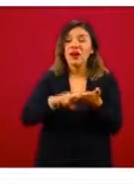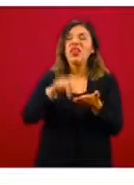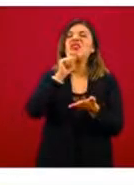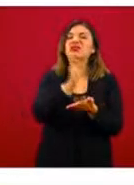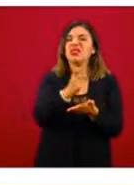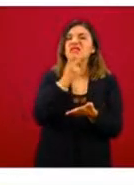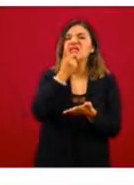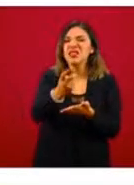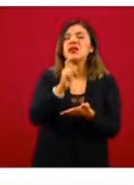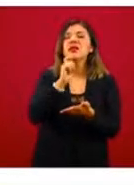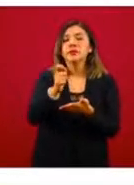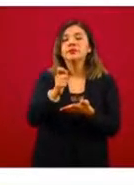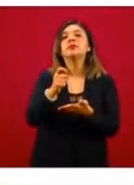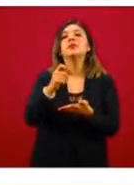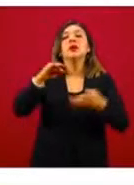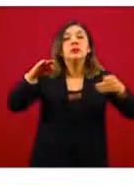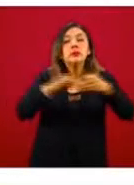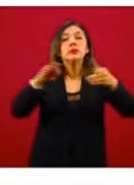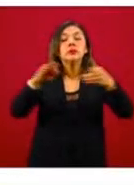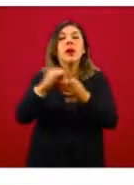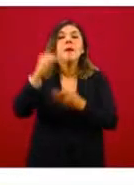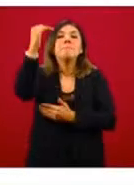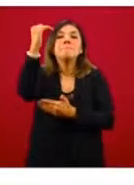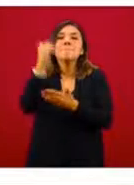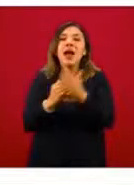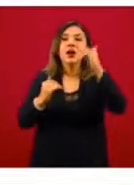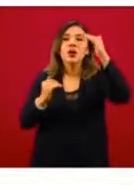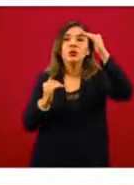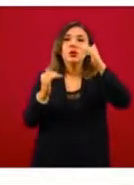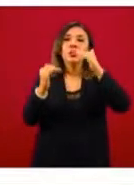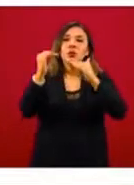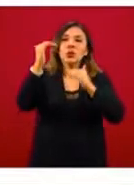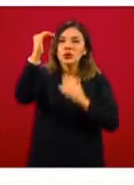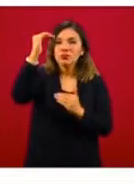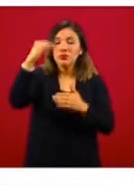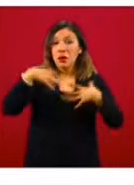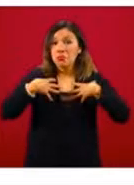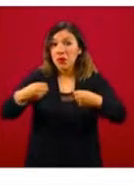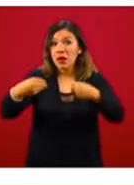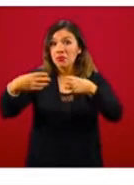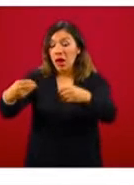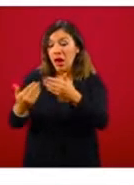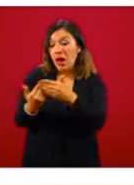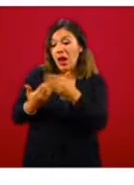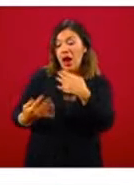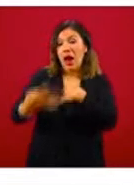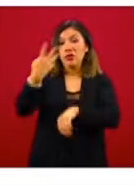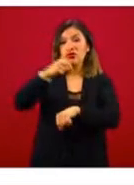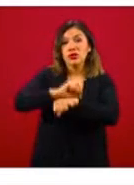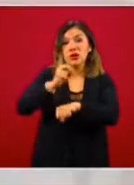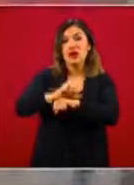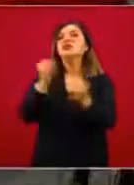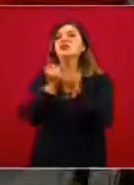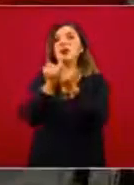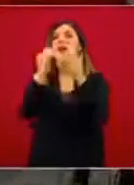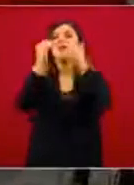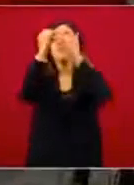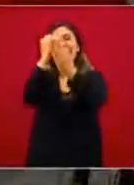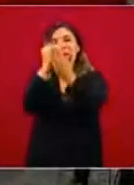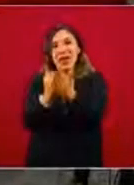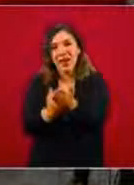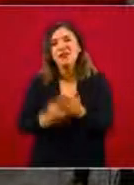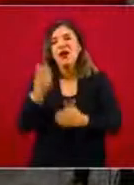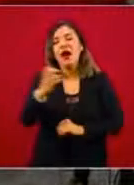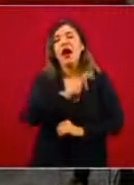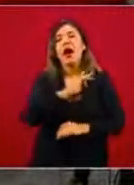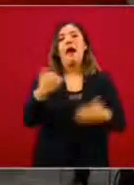the blue bar higher, that means that the incidence rate is going down. And that means that over the last 14 days, the transmission